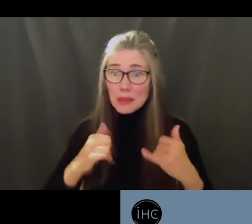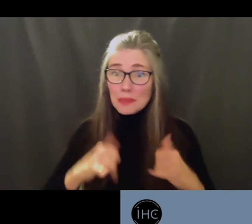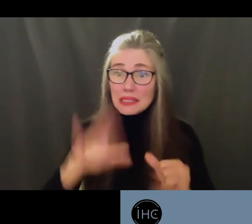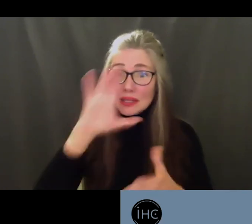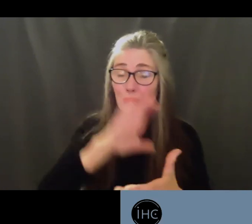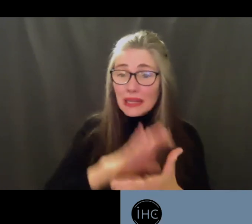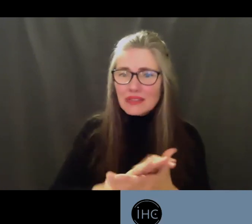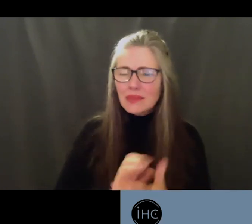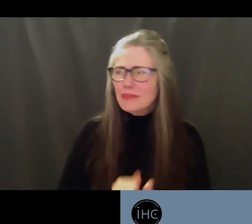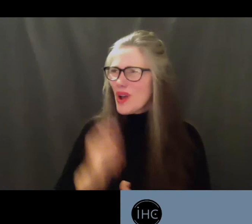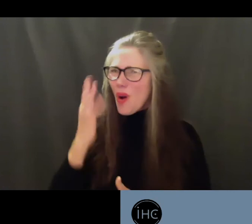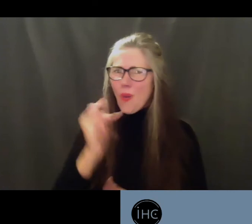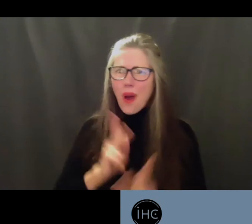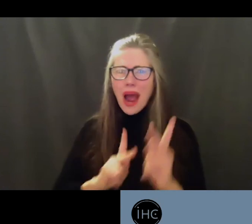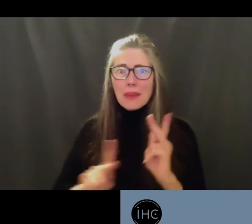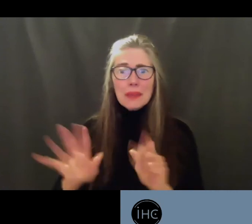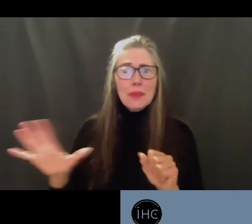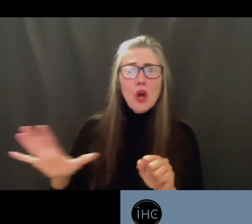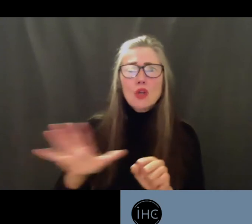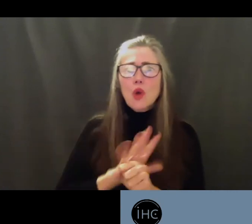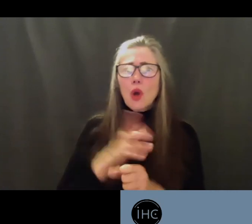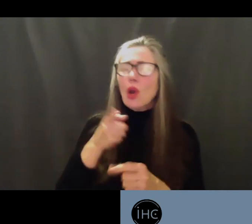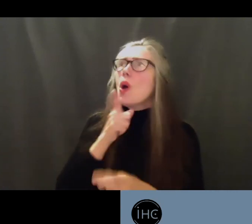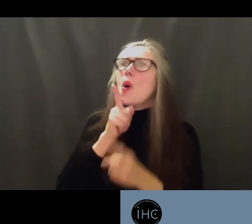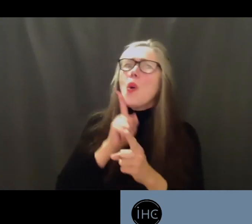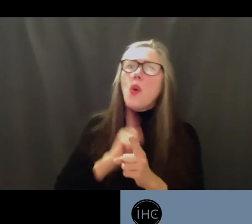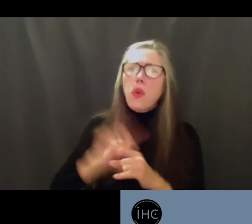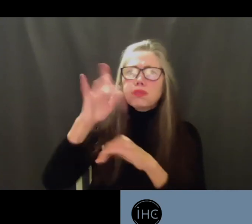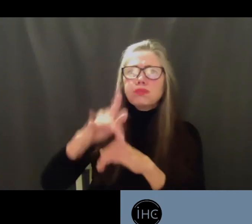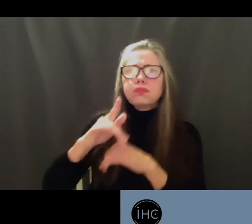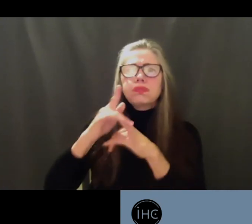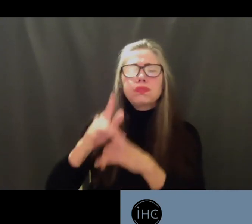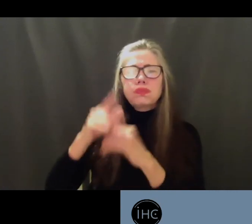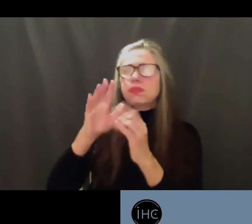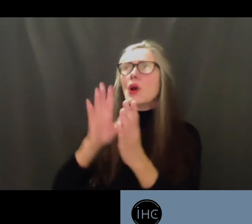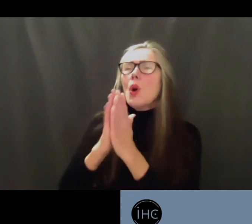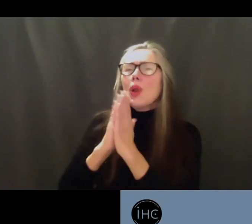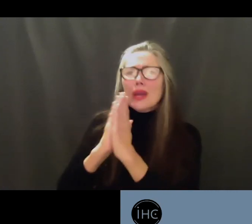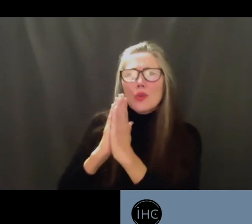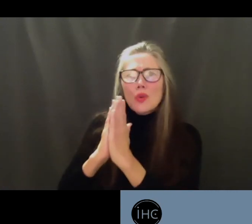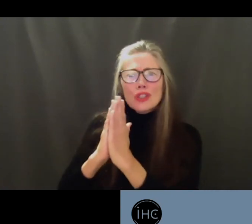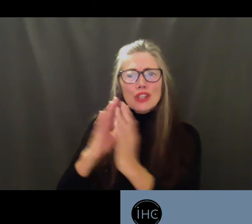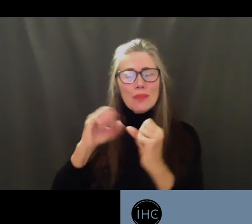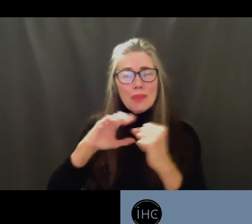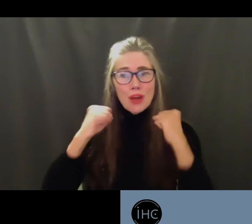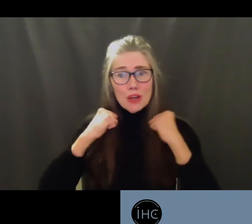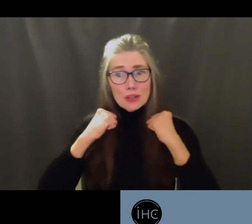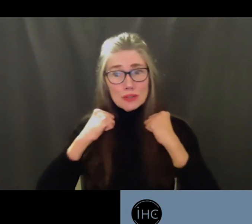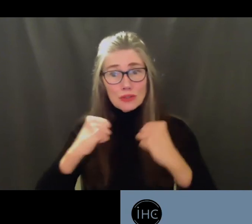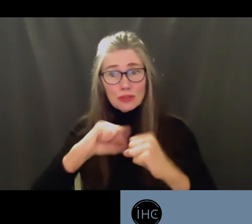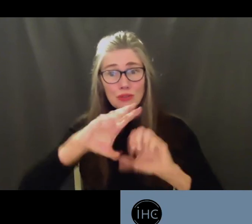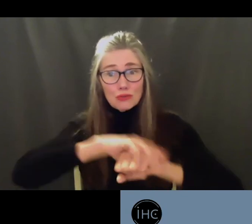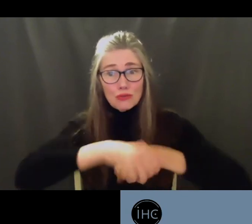what causes people to become total believers, almost worshipers of strongmen? What are they seeking? And